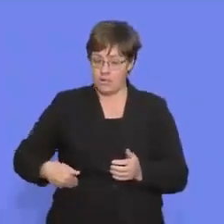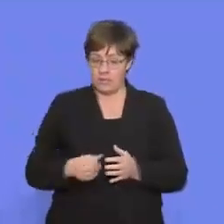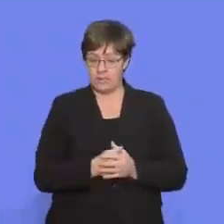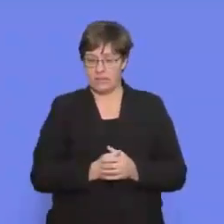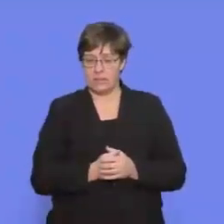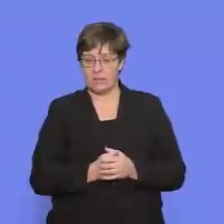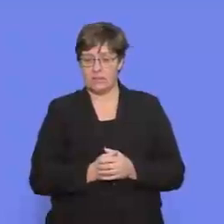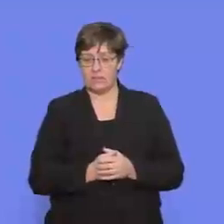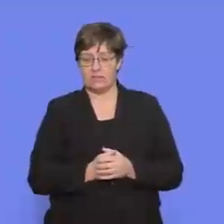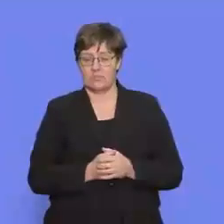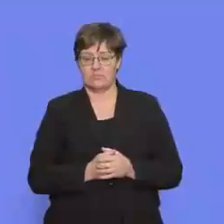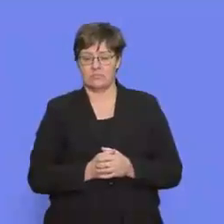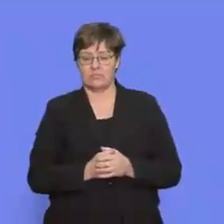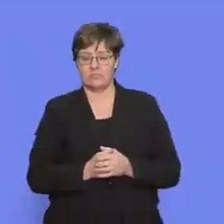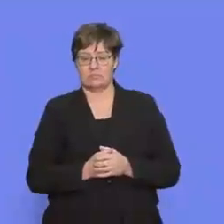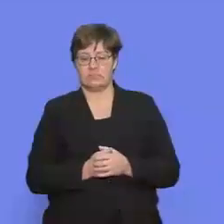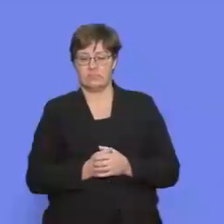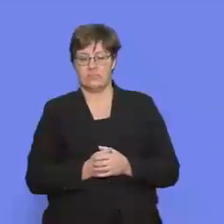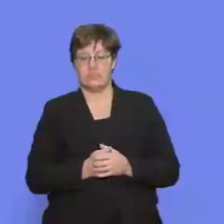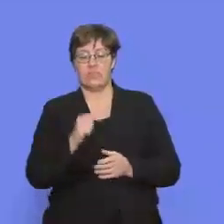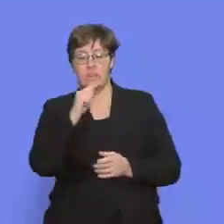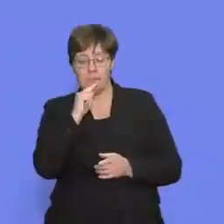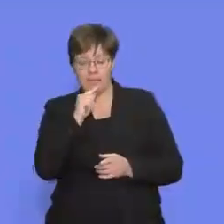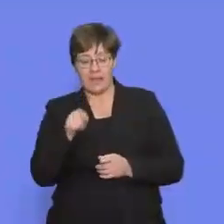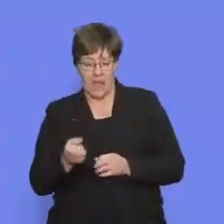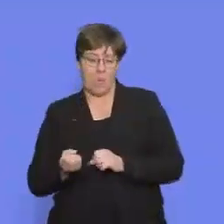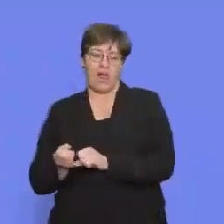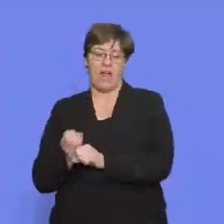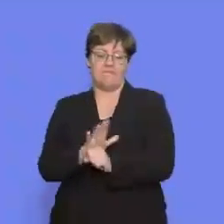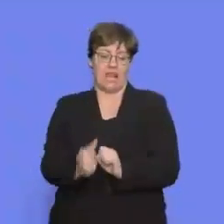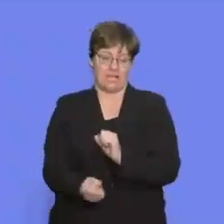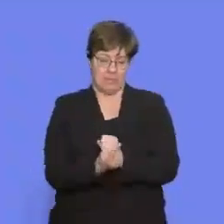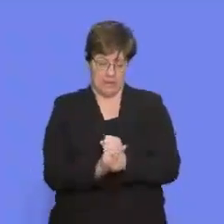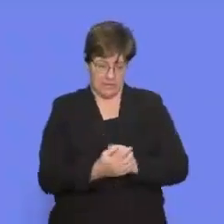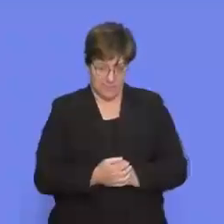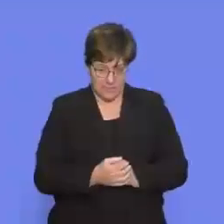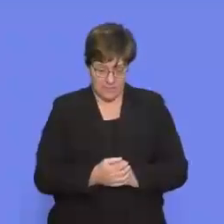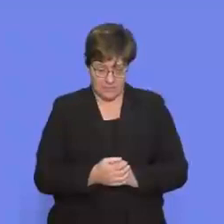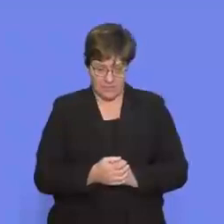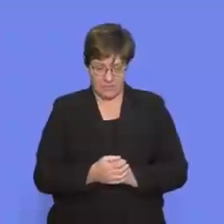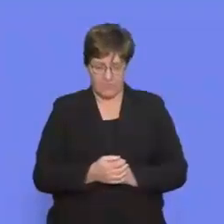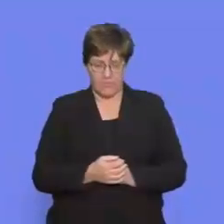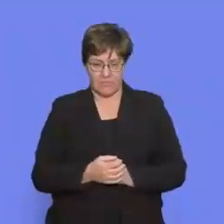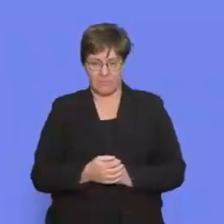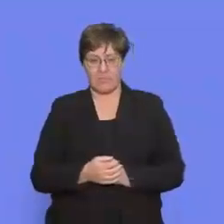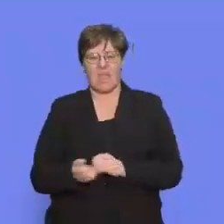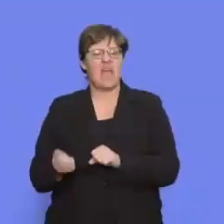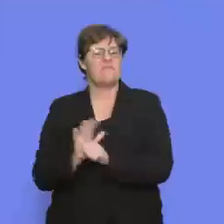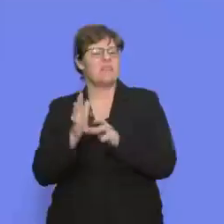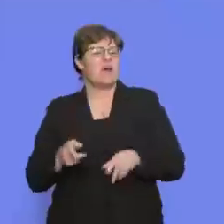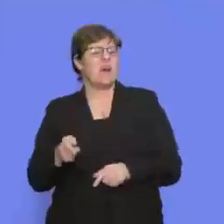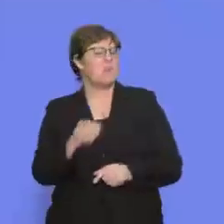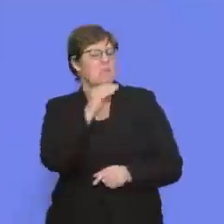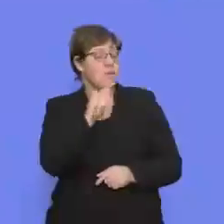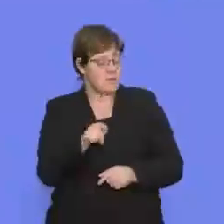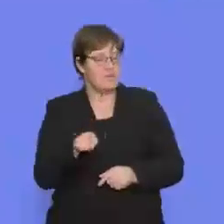are the effectors. What are we talking about when we are talking about the effectors? The effectors are nothing else